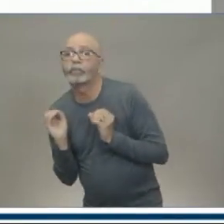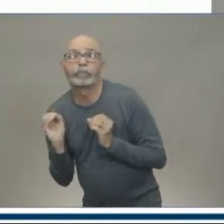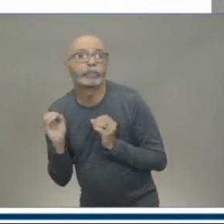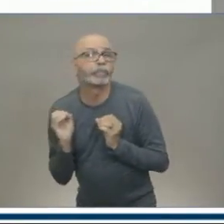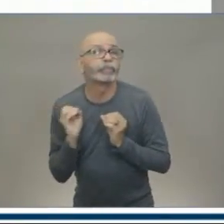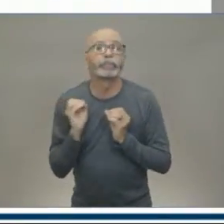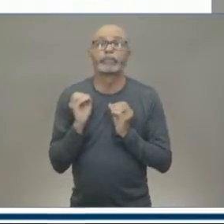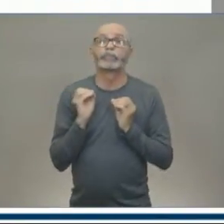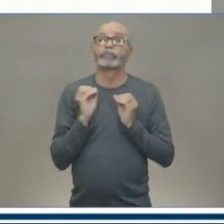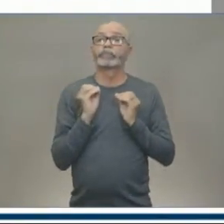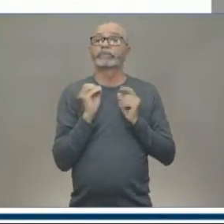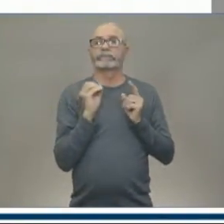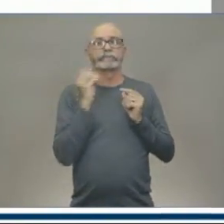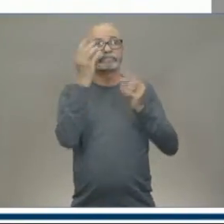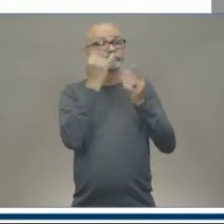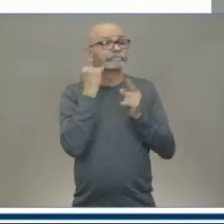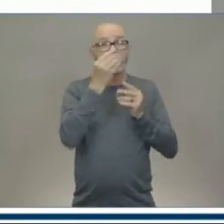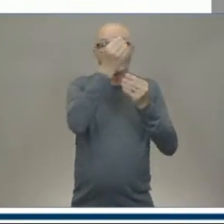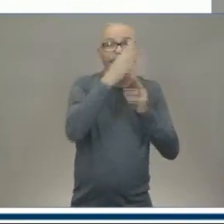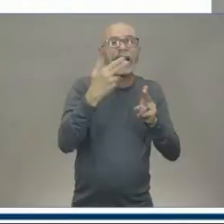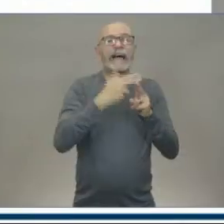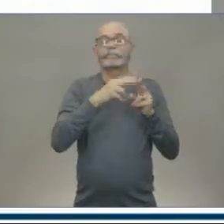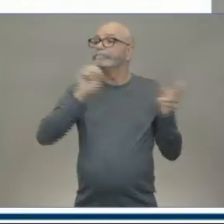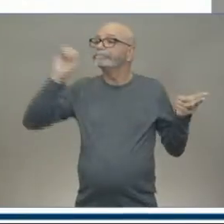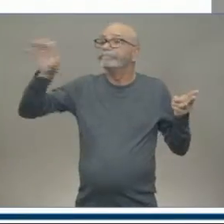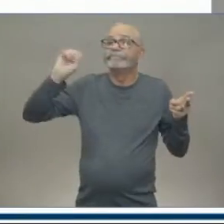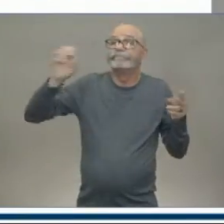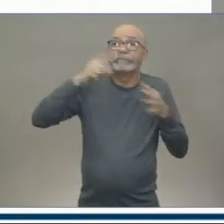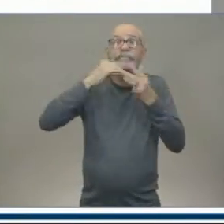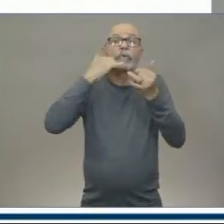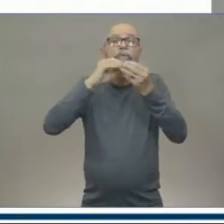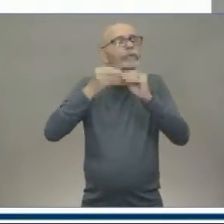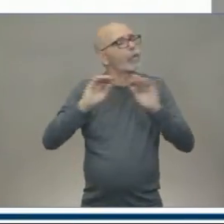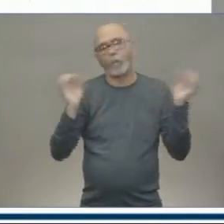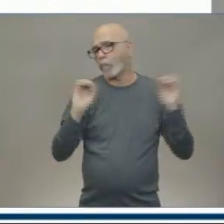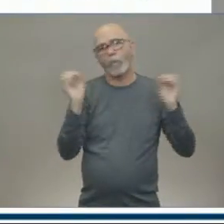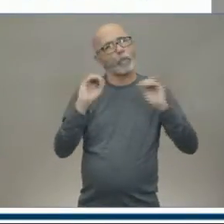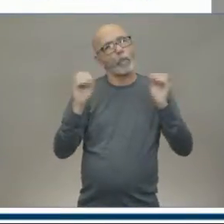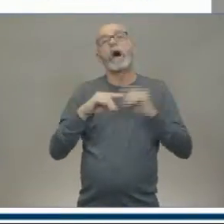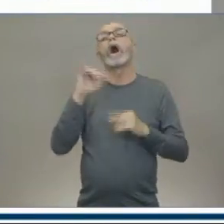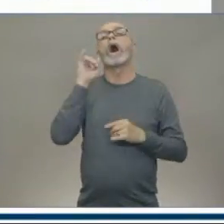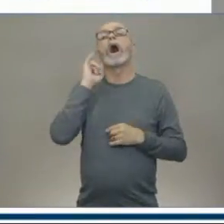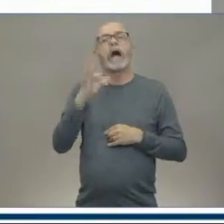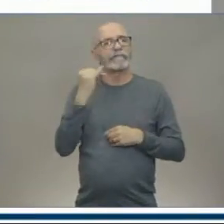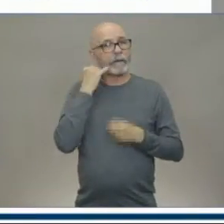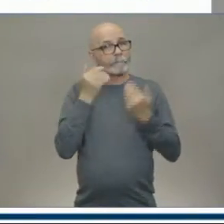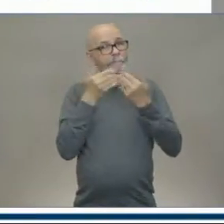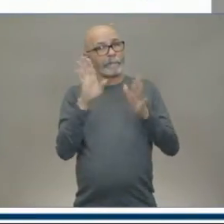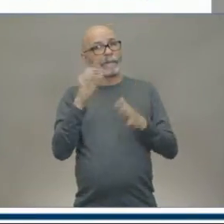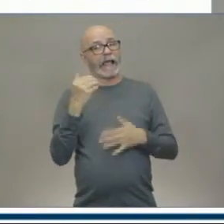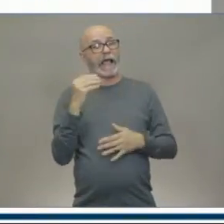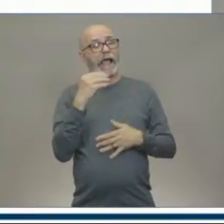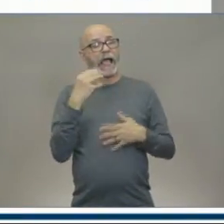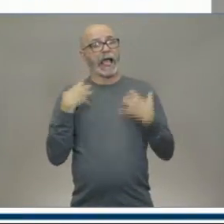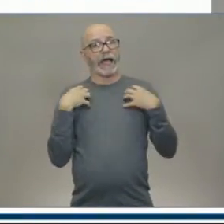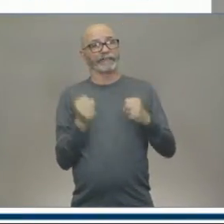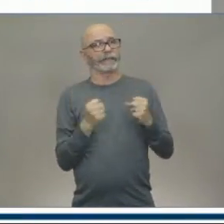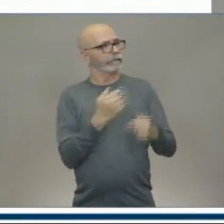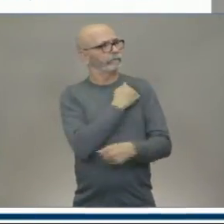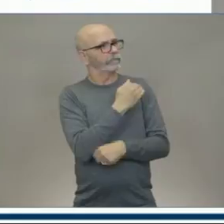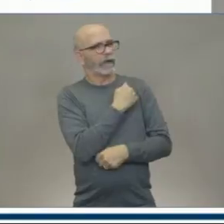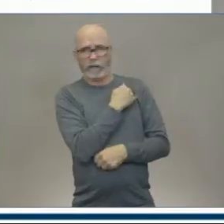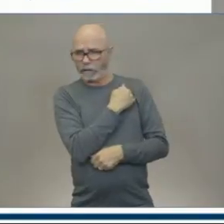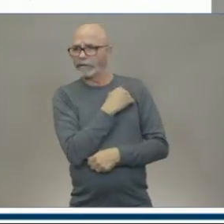information if they are asked to share it by public health. This is all about if we need to do contact tracing in a